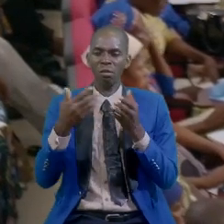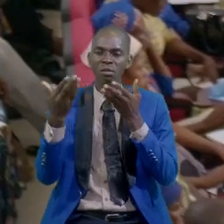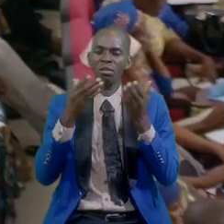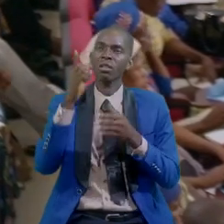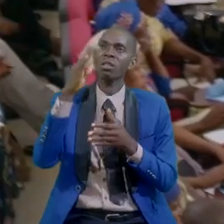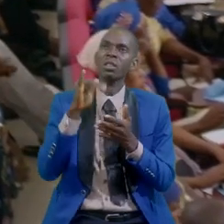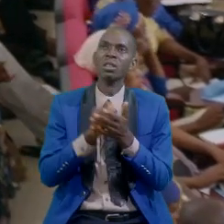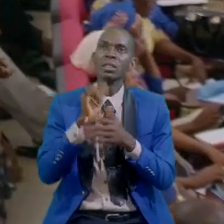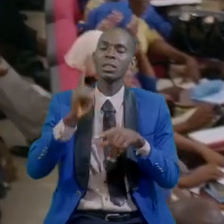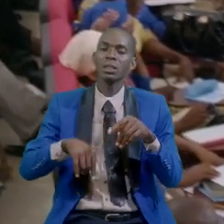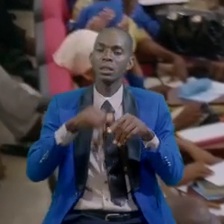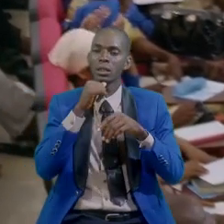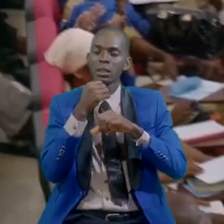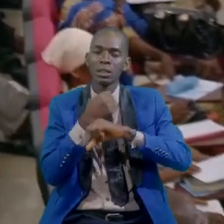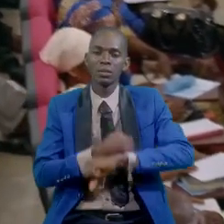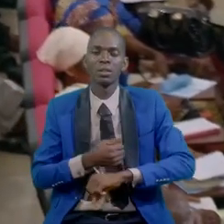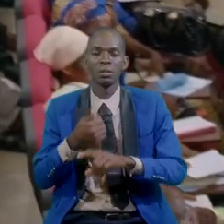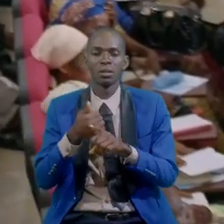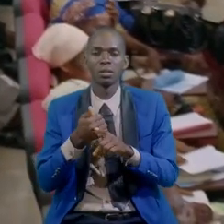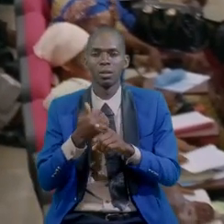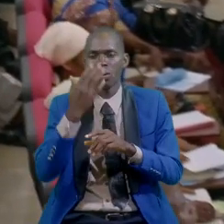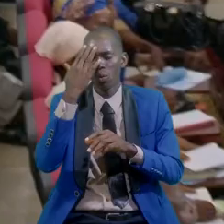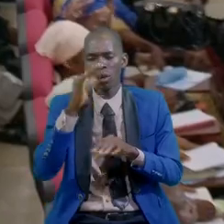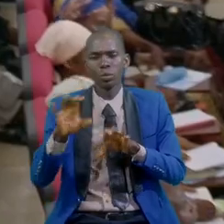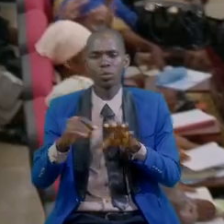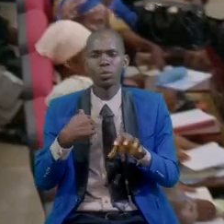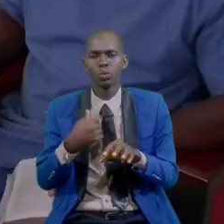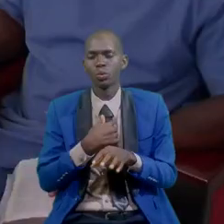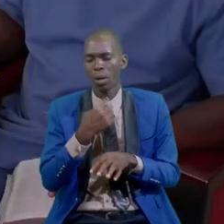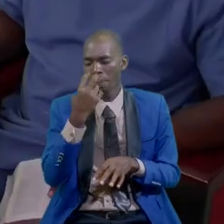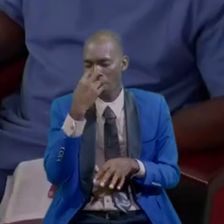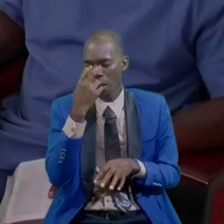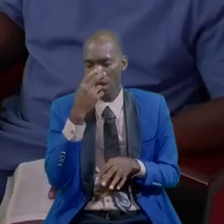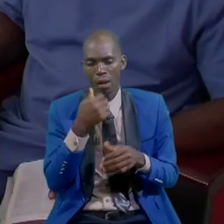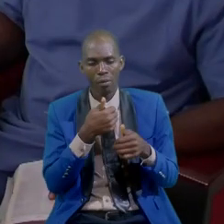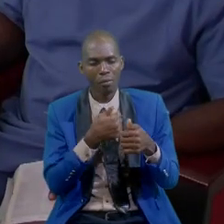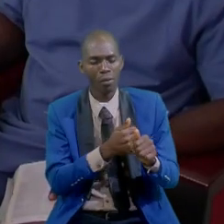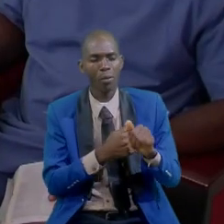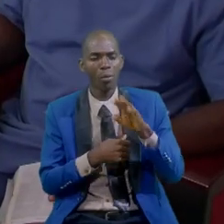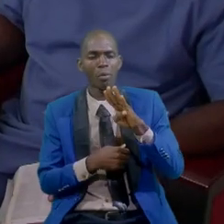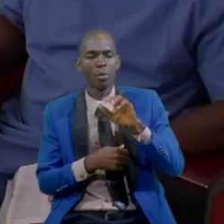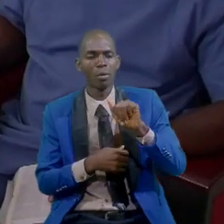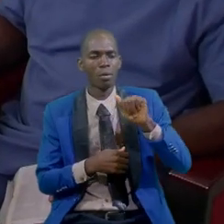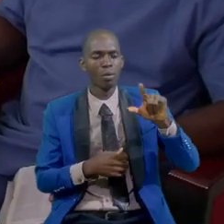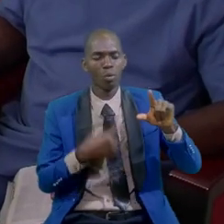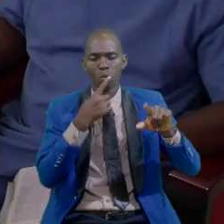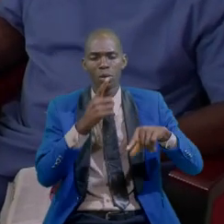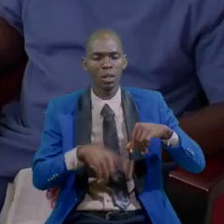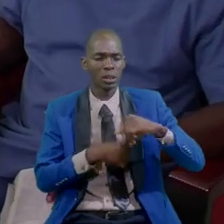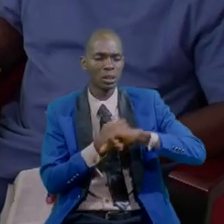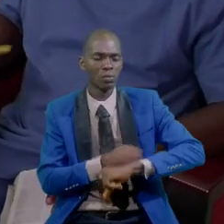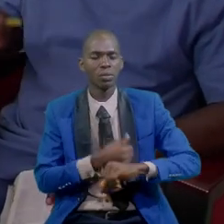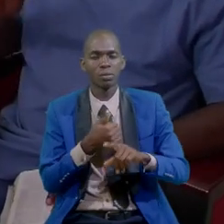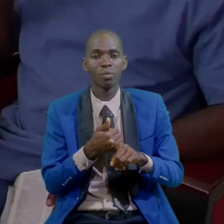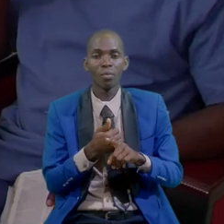blindly following Baal all these years and he cannot prove himself? The God that answers